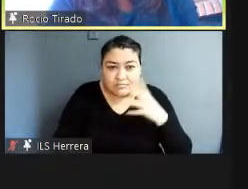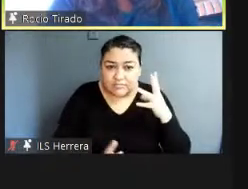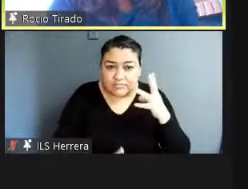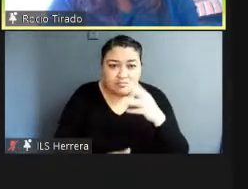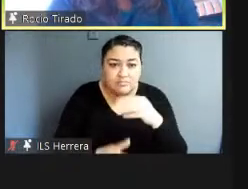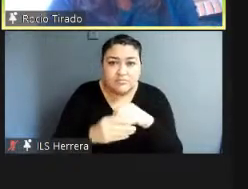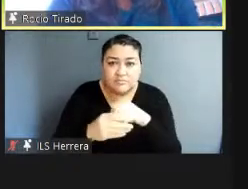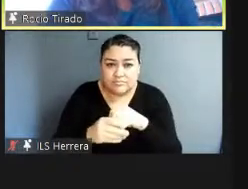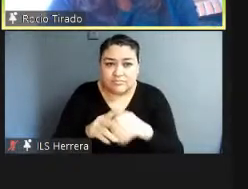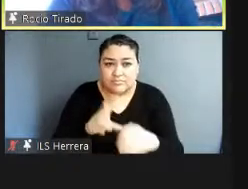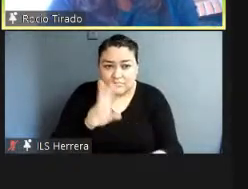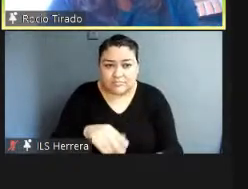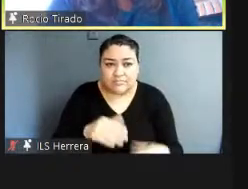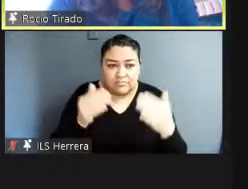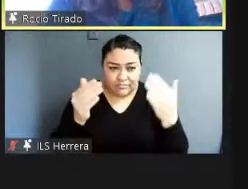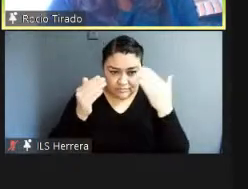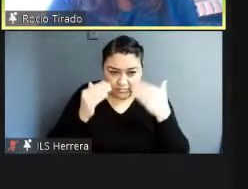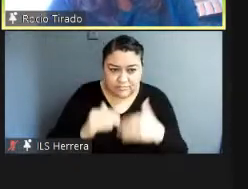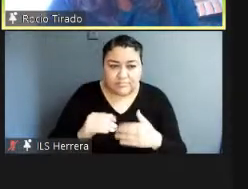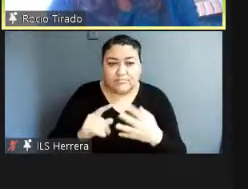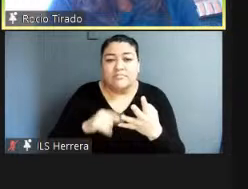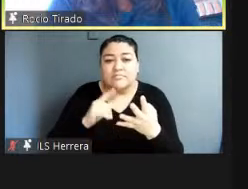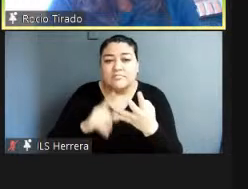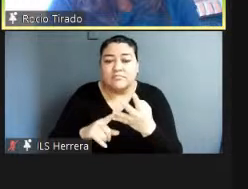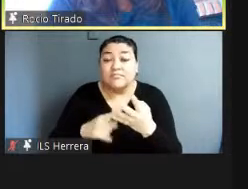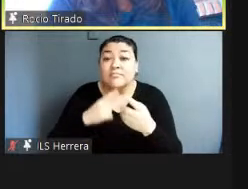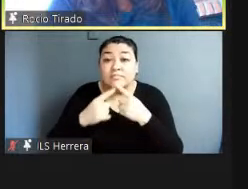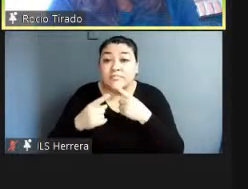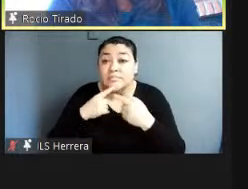results analysis, and meta-assessment of competencies,